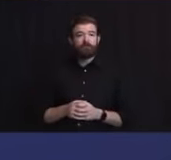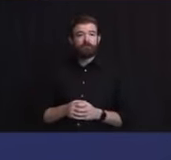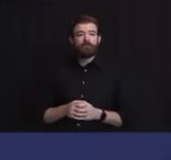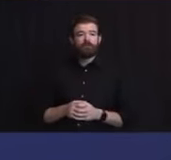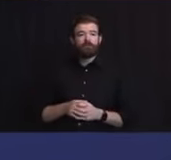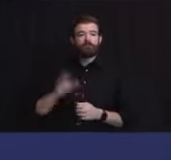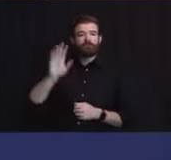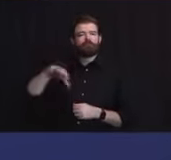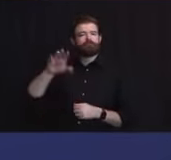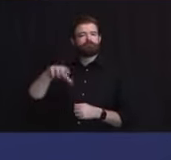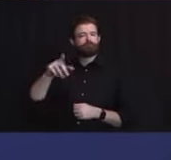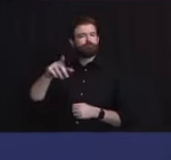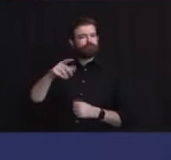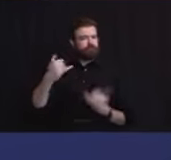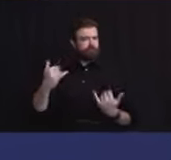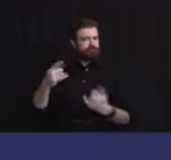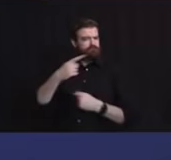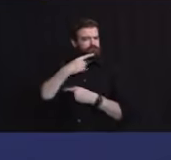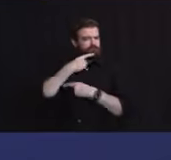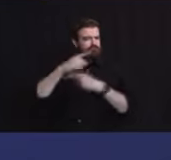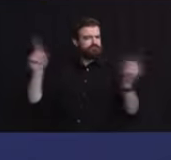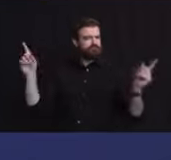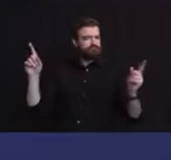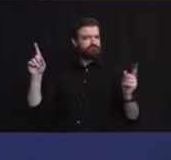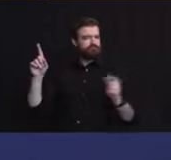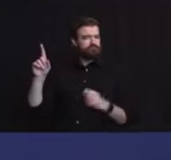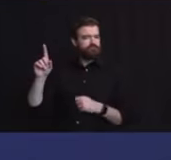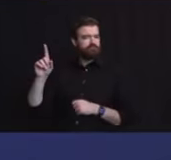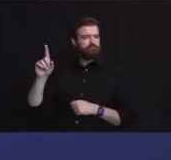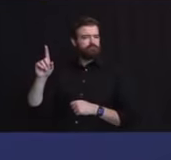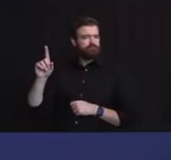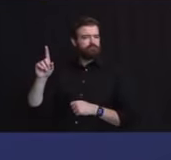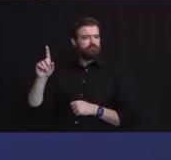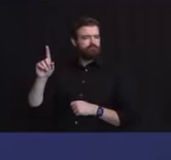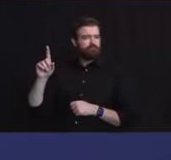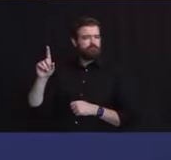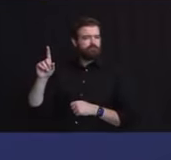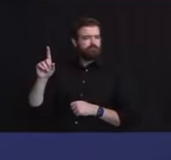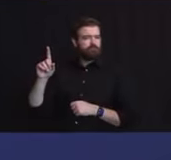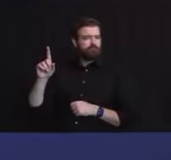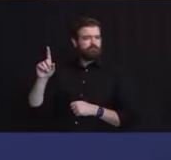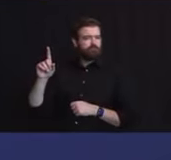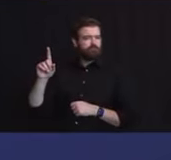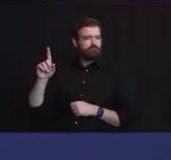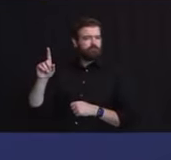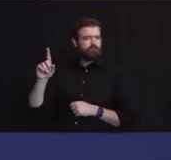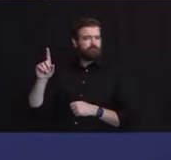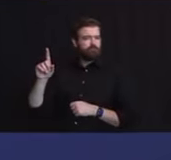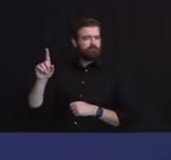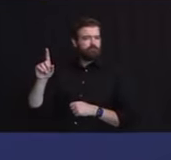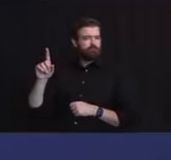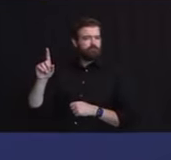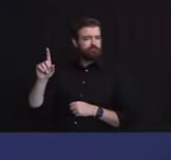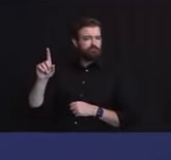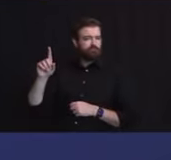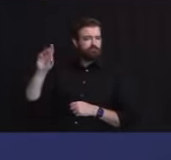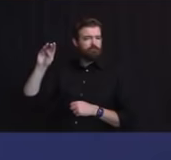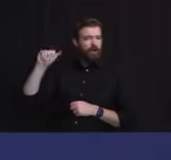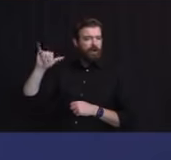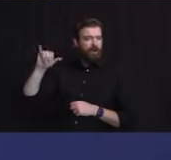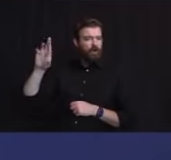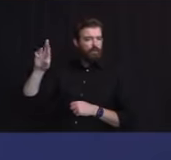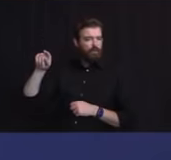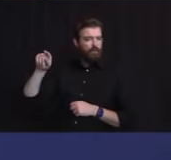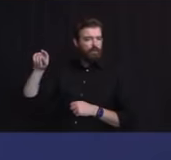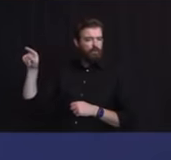re-announcing the potential full reopening of New York by July 1st? Zero. Okay, I'll move on. How much of your decisions are